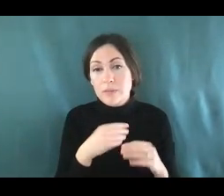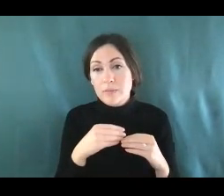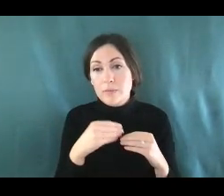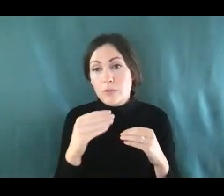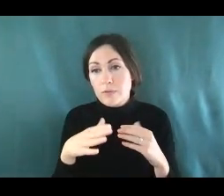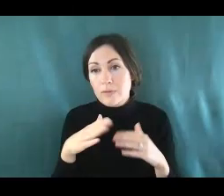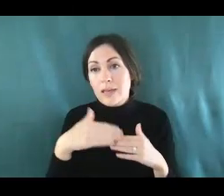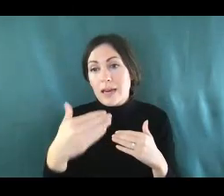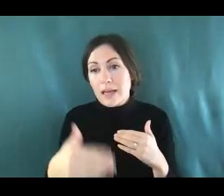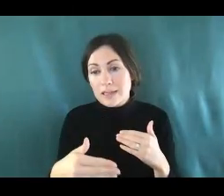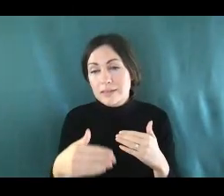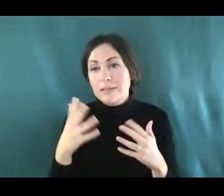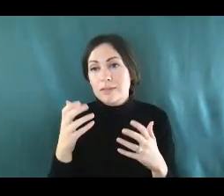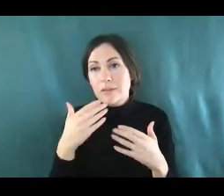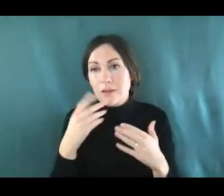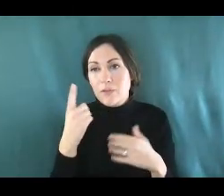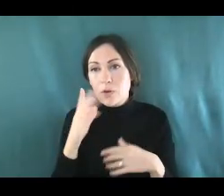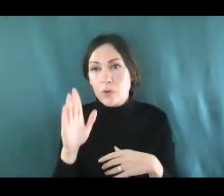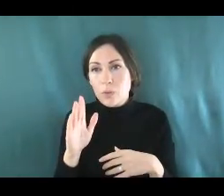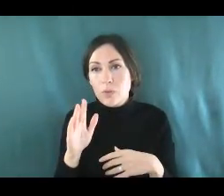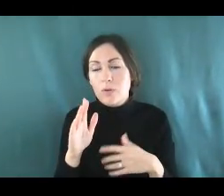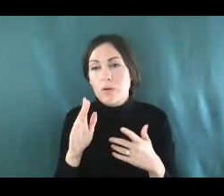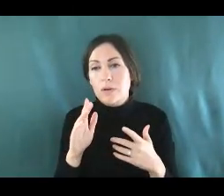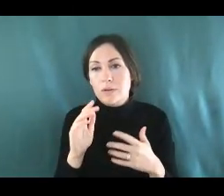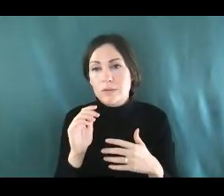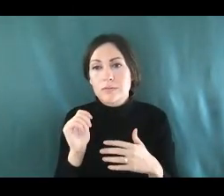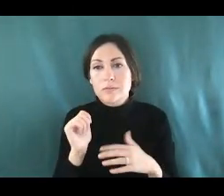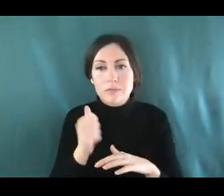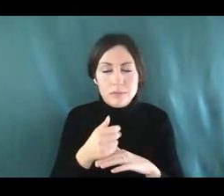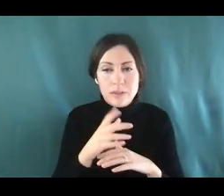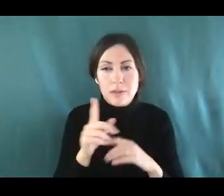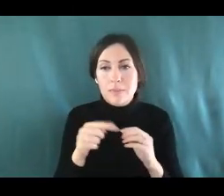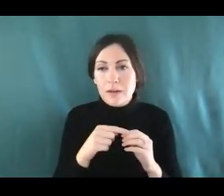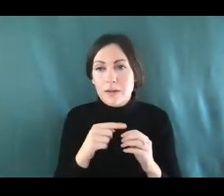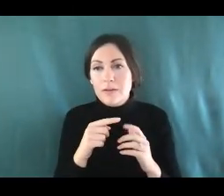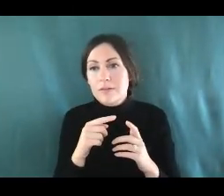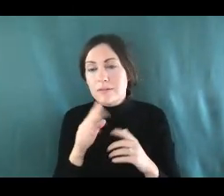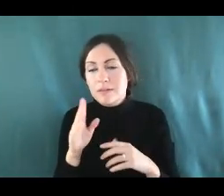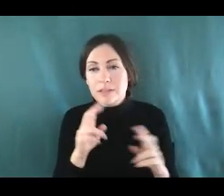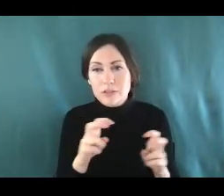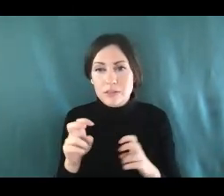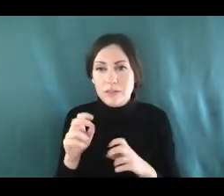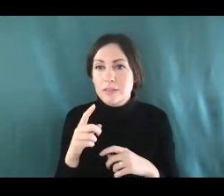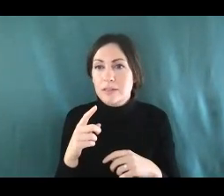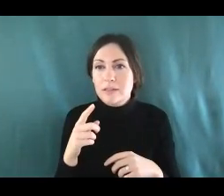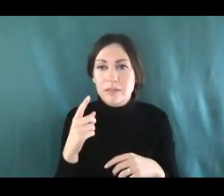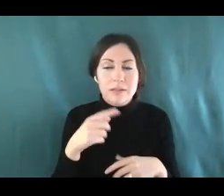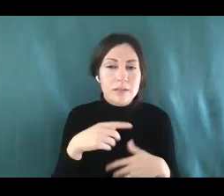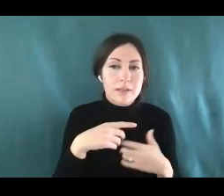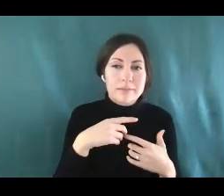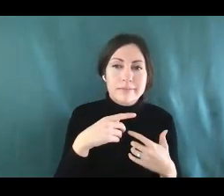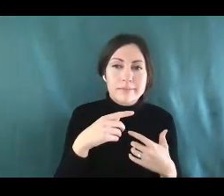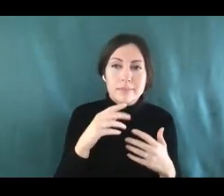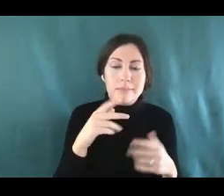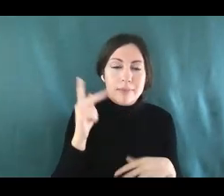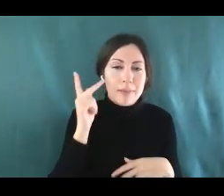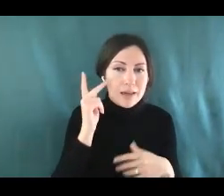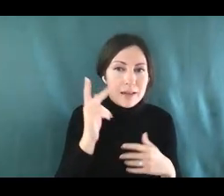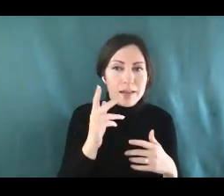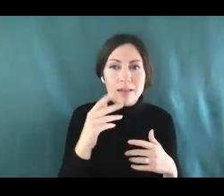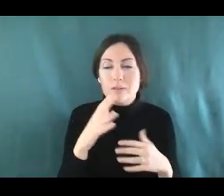framing of the issue, moving from social determinants of health to political determinants of health to social determinants of transport. I